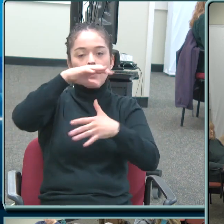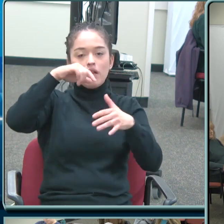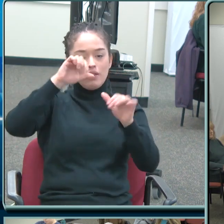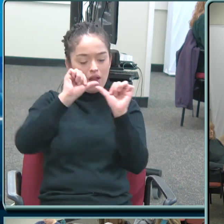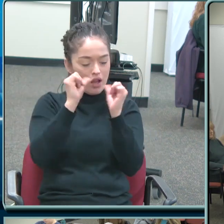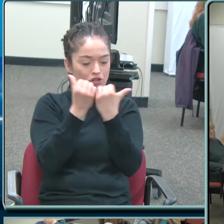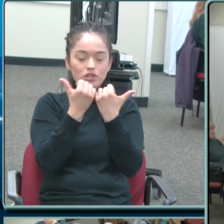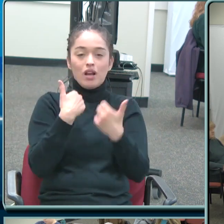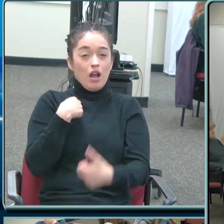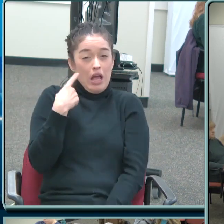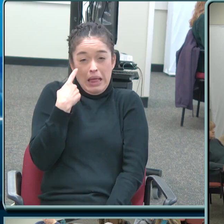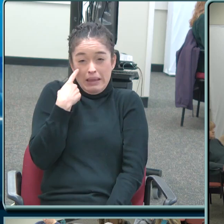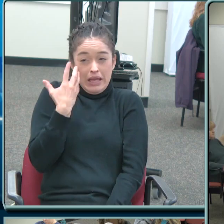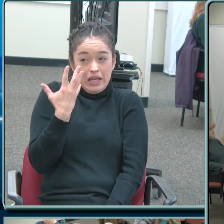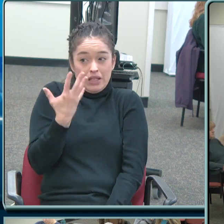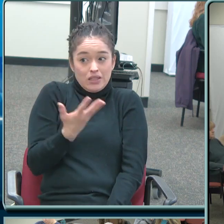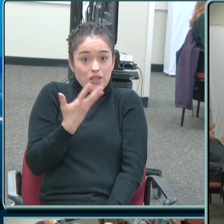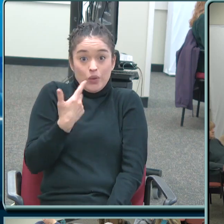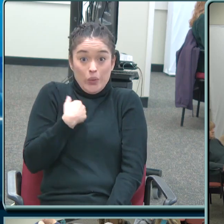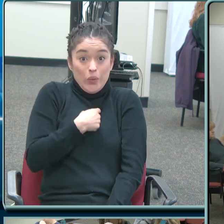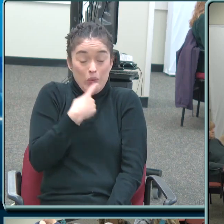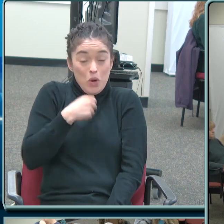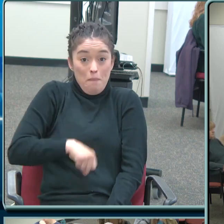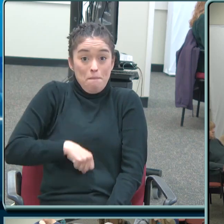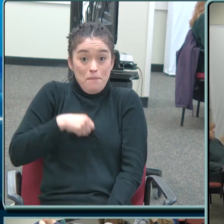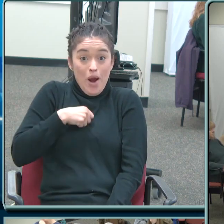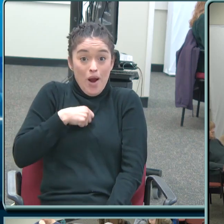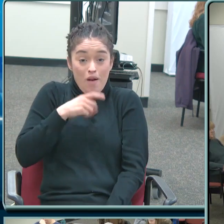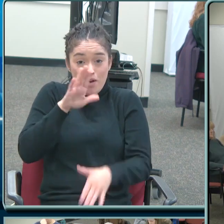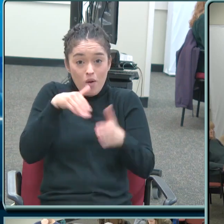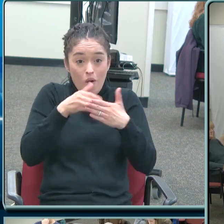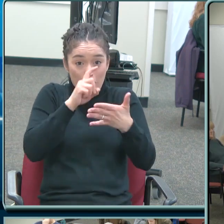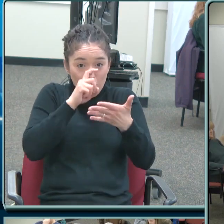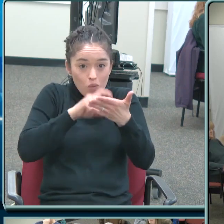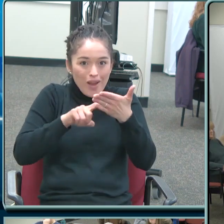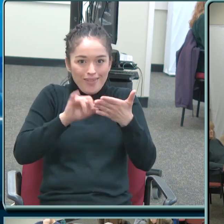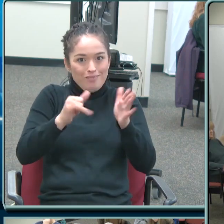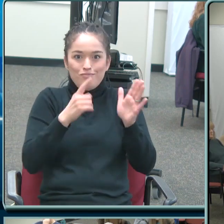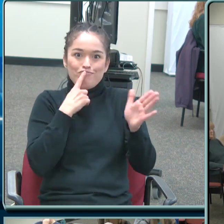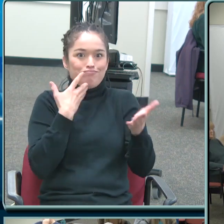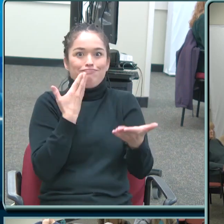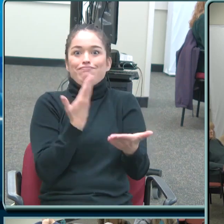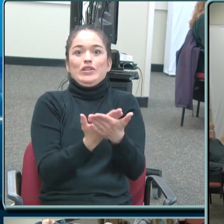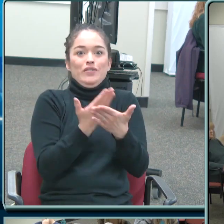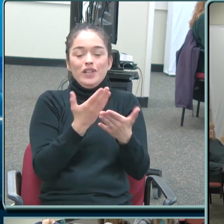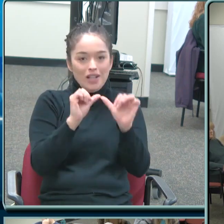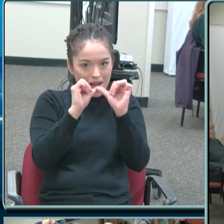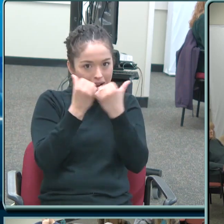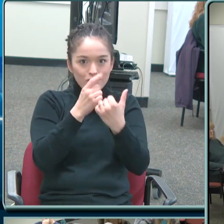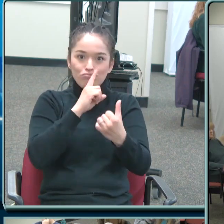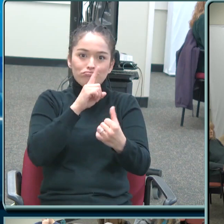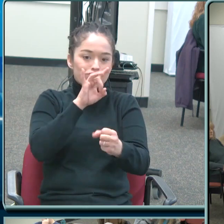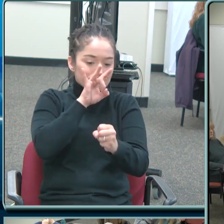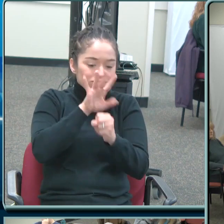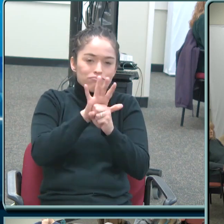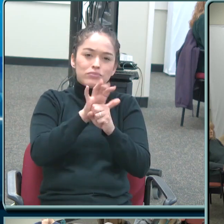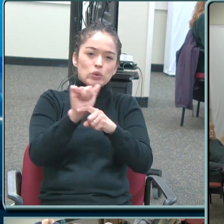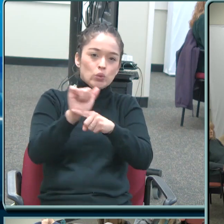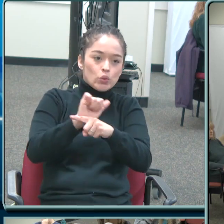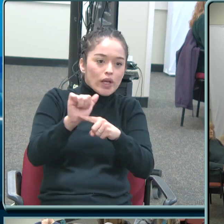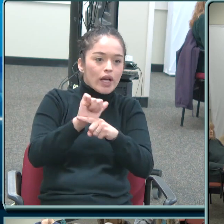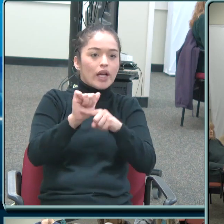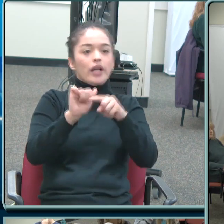I think we're proud again of the recognition that demonstrates that. Our agency is very committed to training